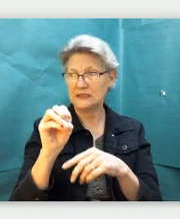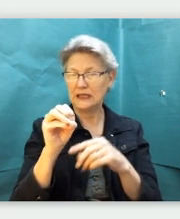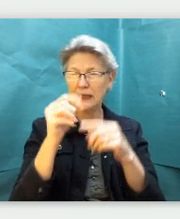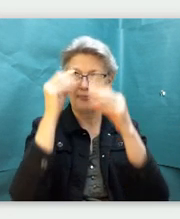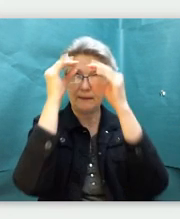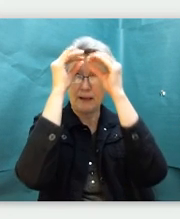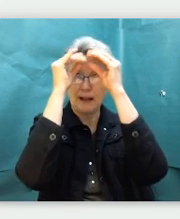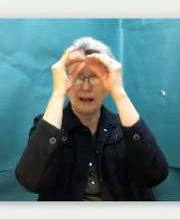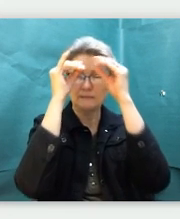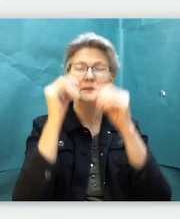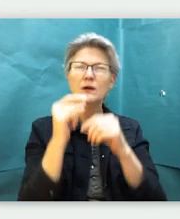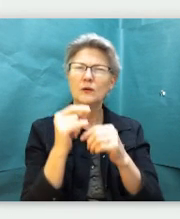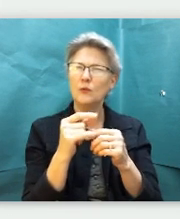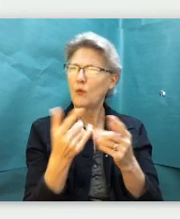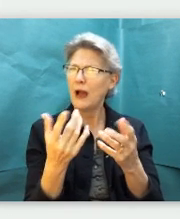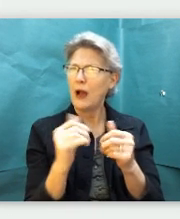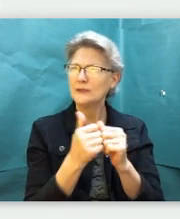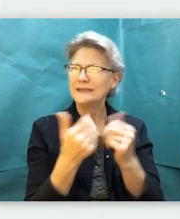sense to you?